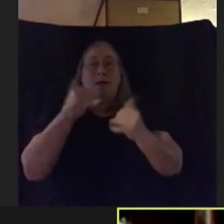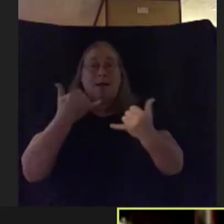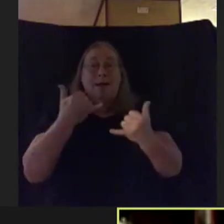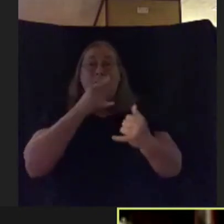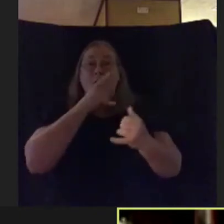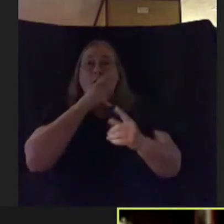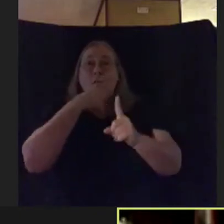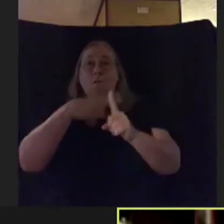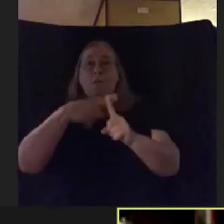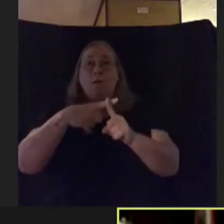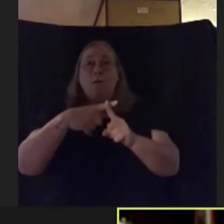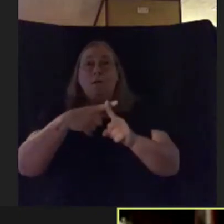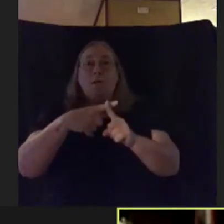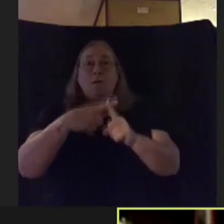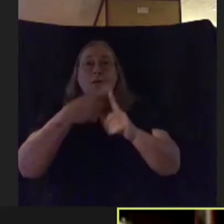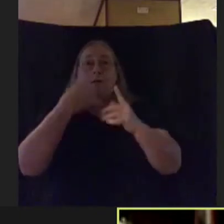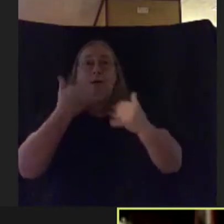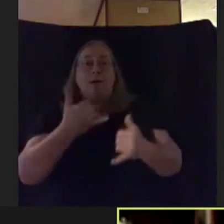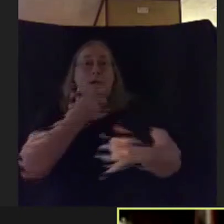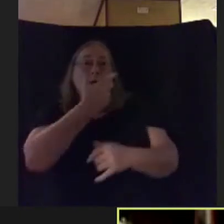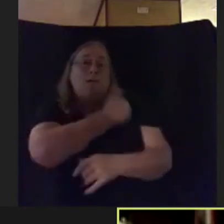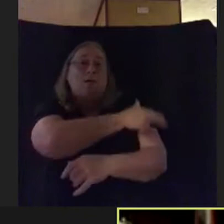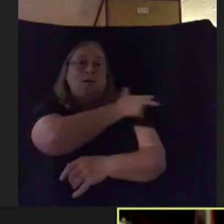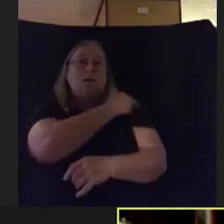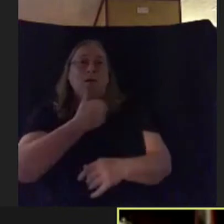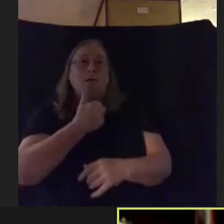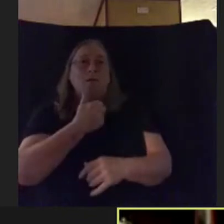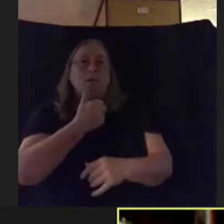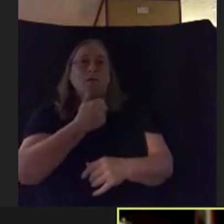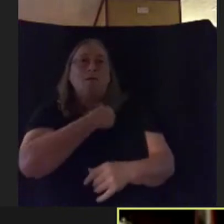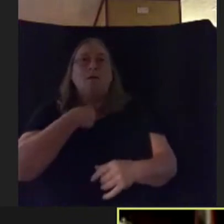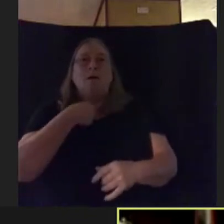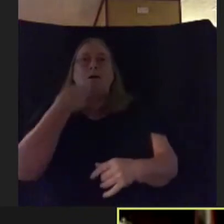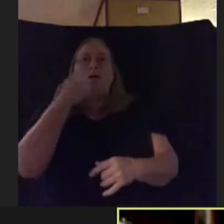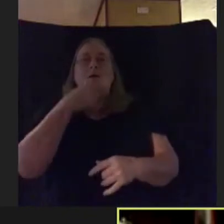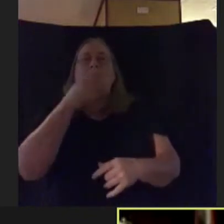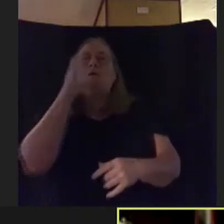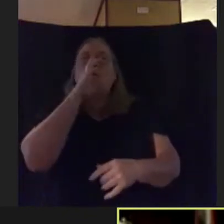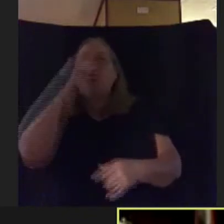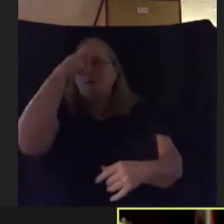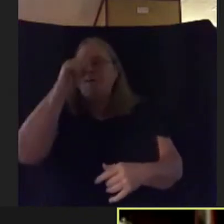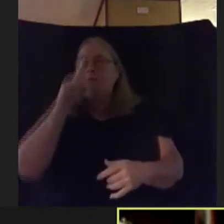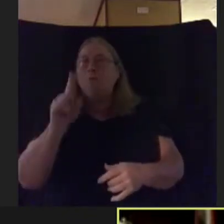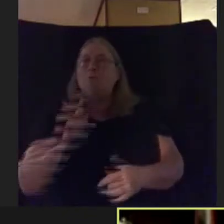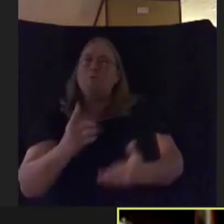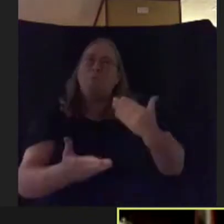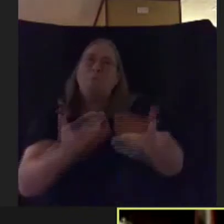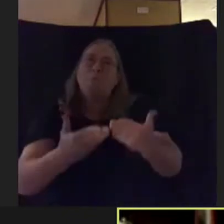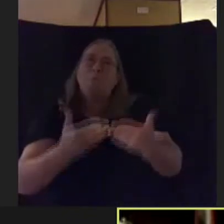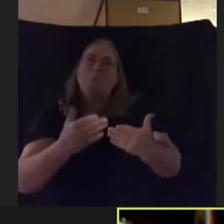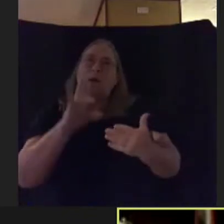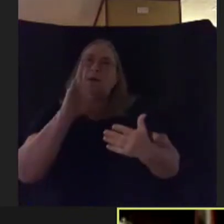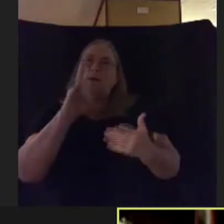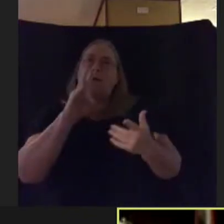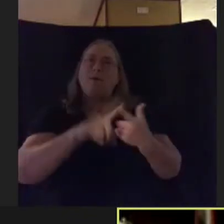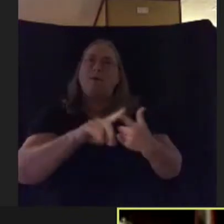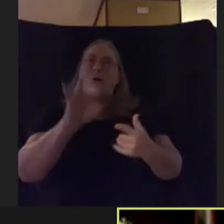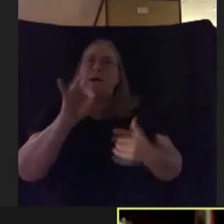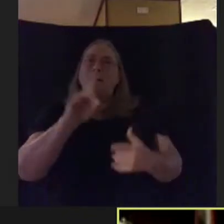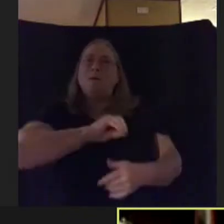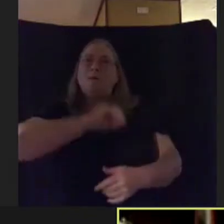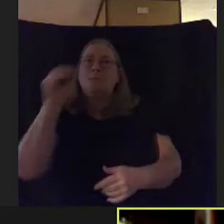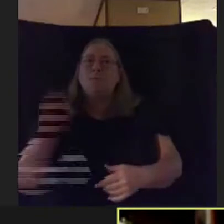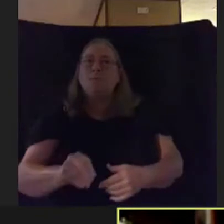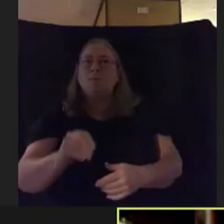those hospitalizations later. And we're looking at somewhere around 7 to 8%, maybe a little